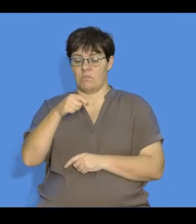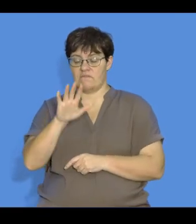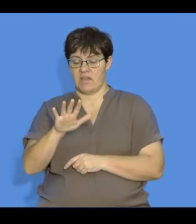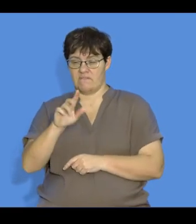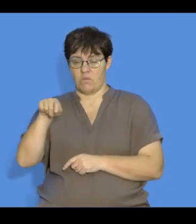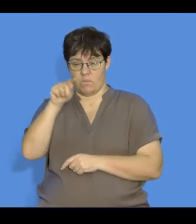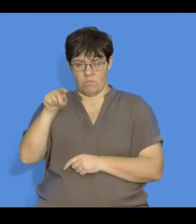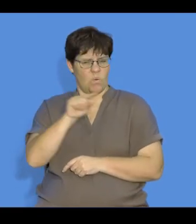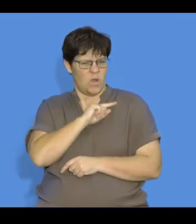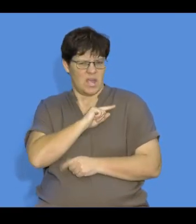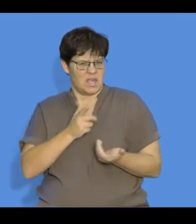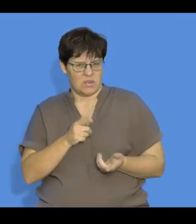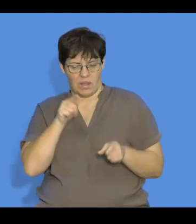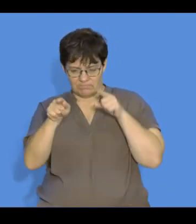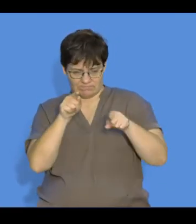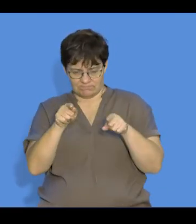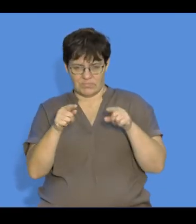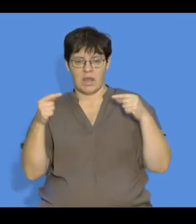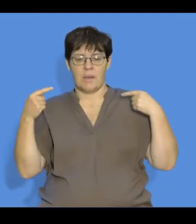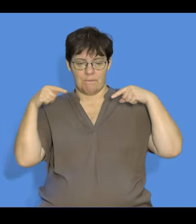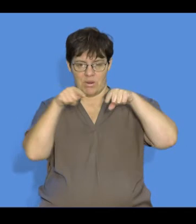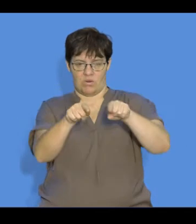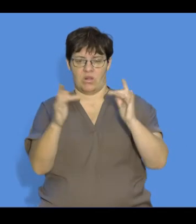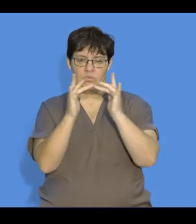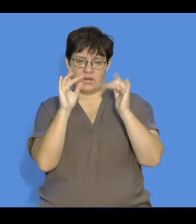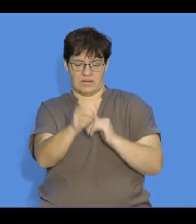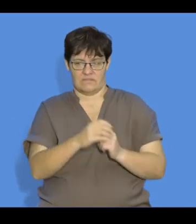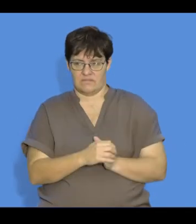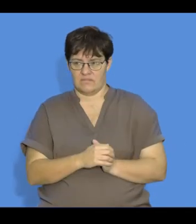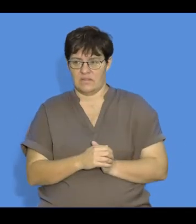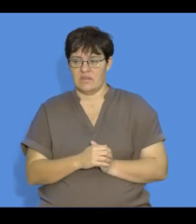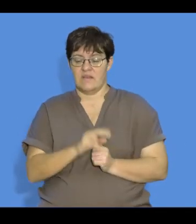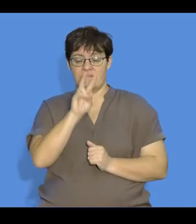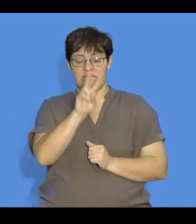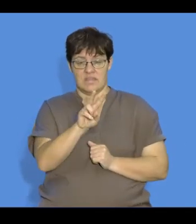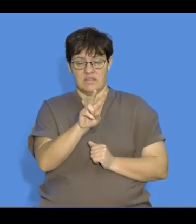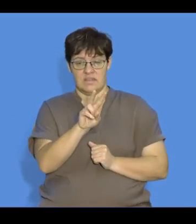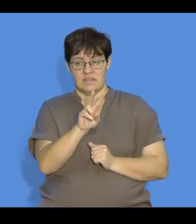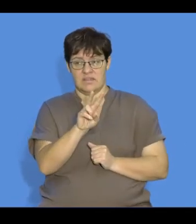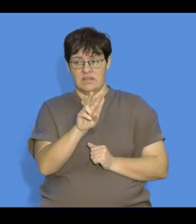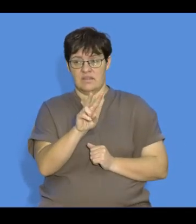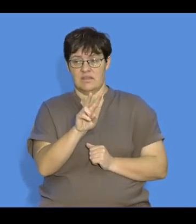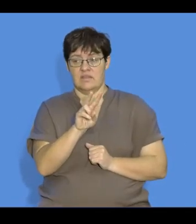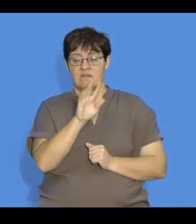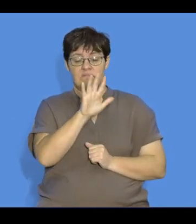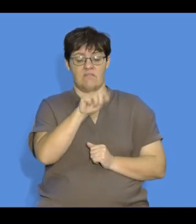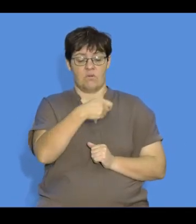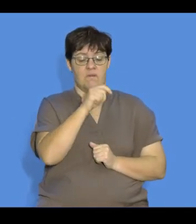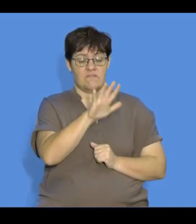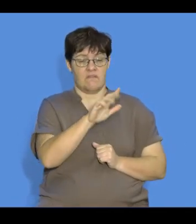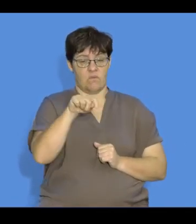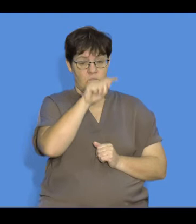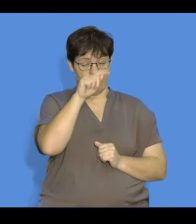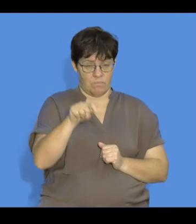are connected in parallel. So V across the 5.5 ohms, okay, is equals